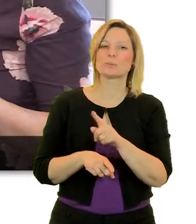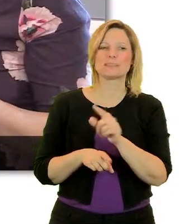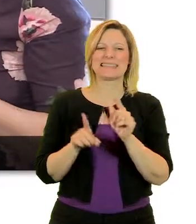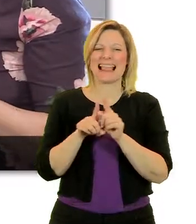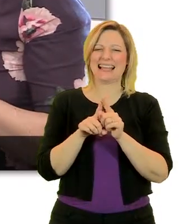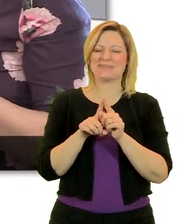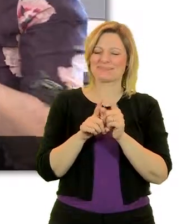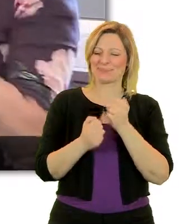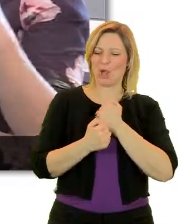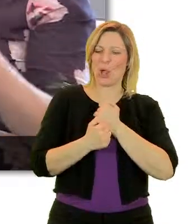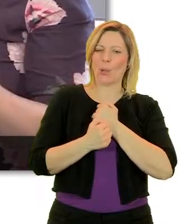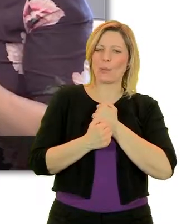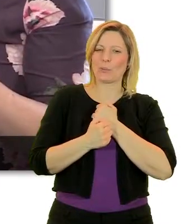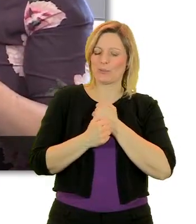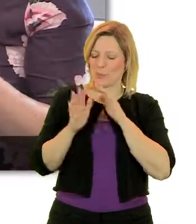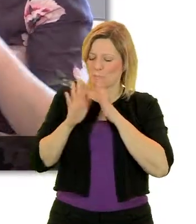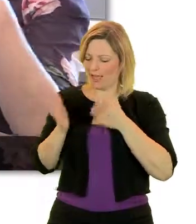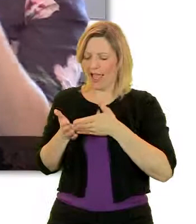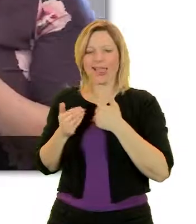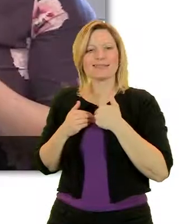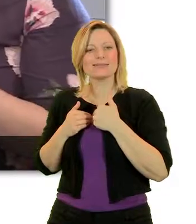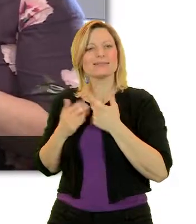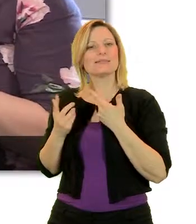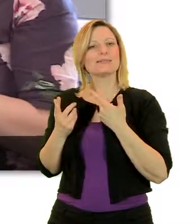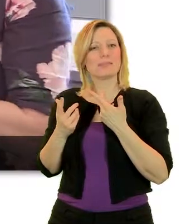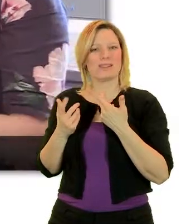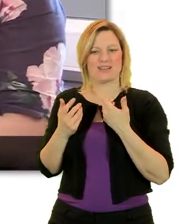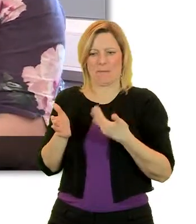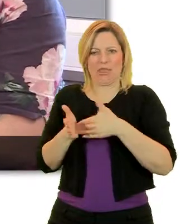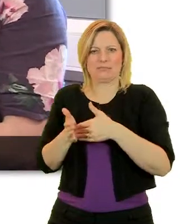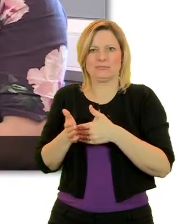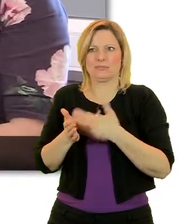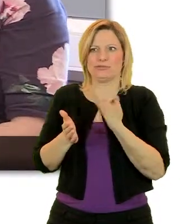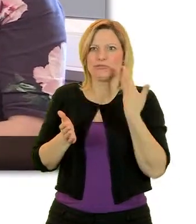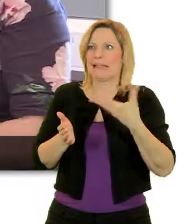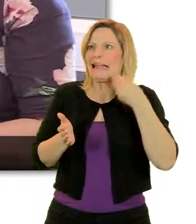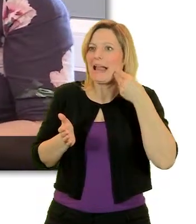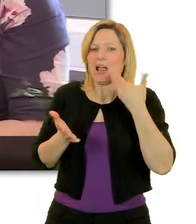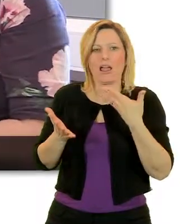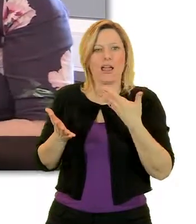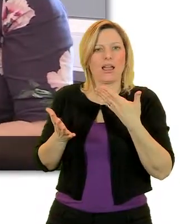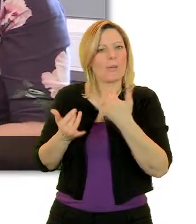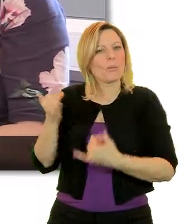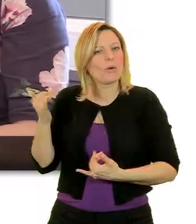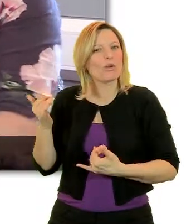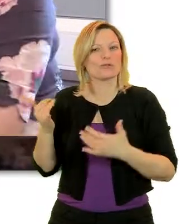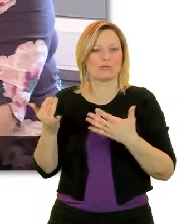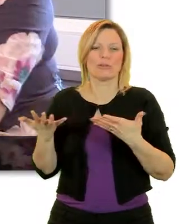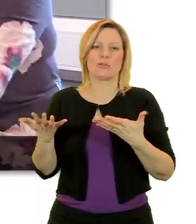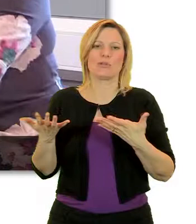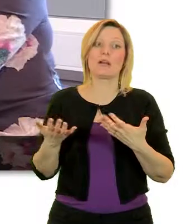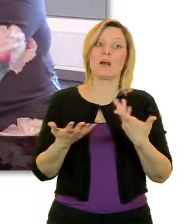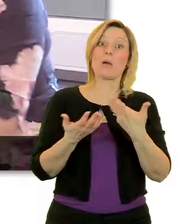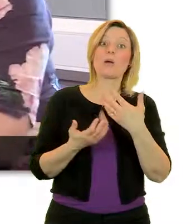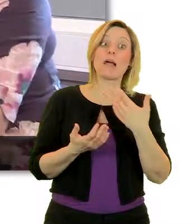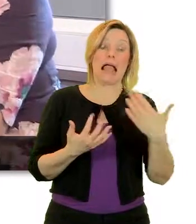his own little shell a little bit with the hearing loss, and with the autism, he were like in his own little world. So